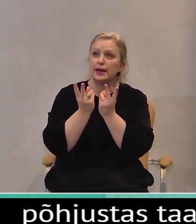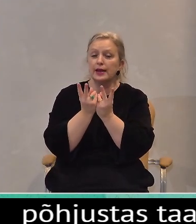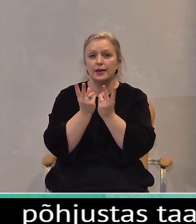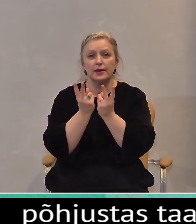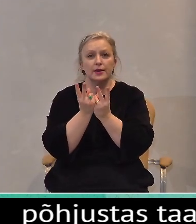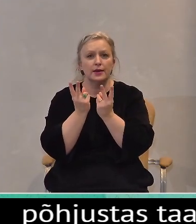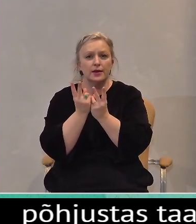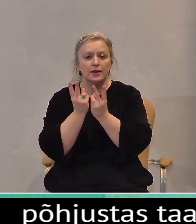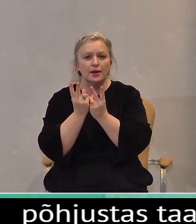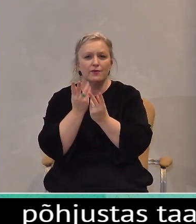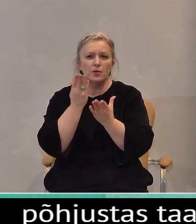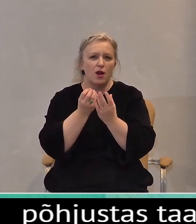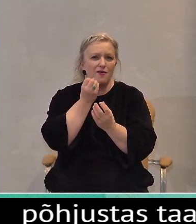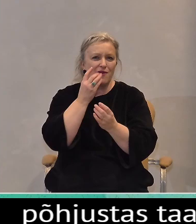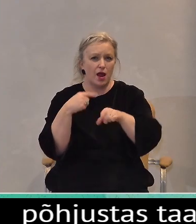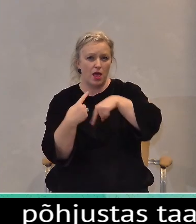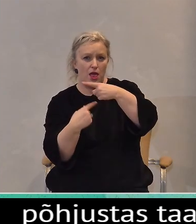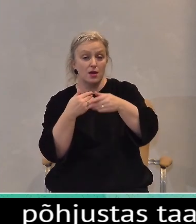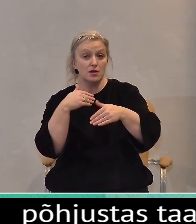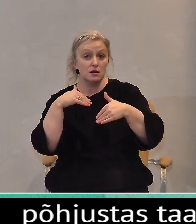suggested a possible